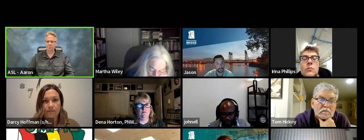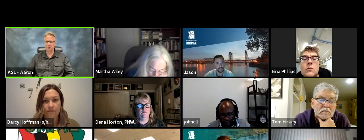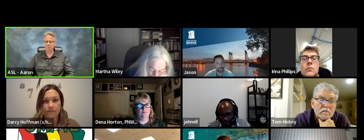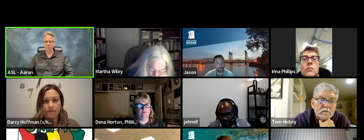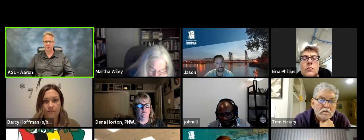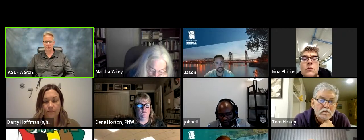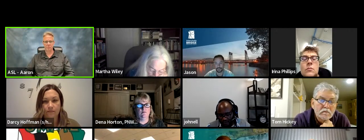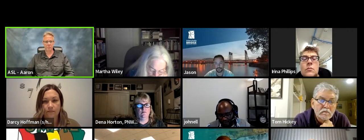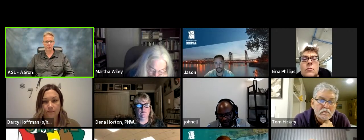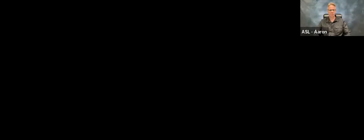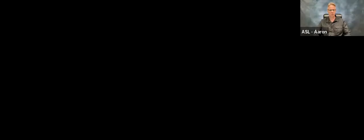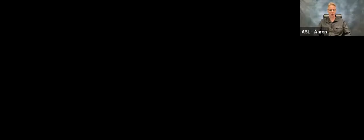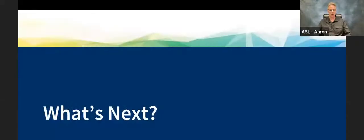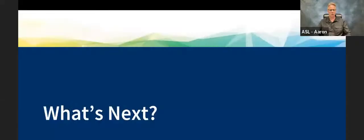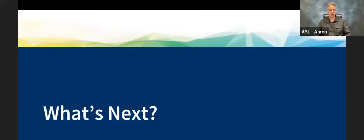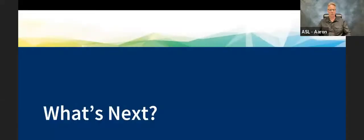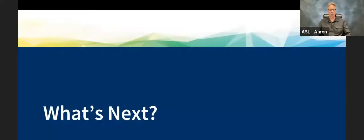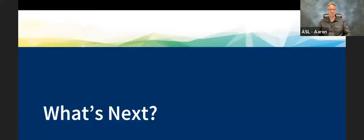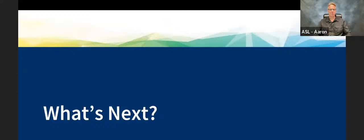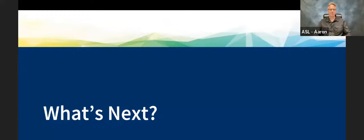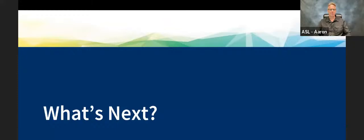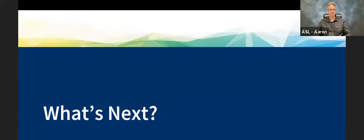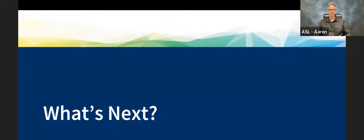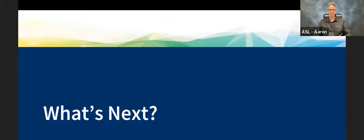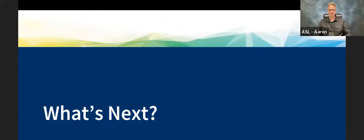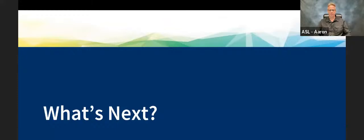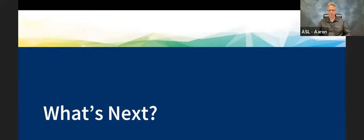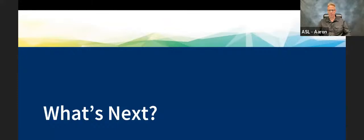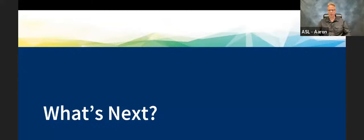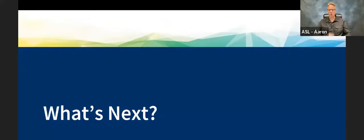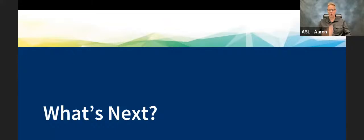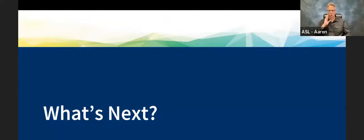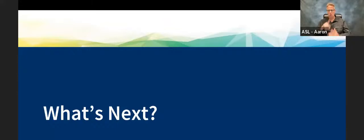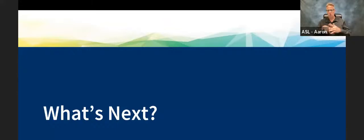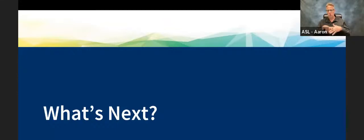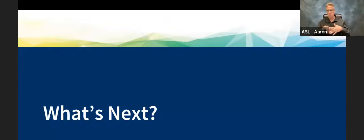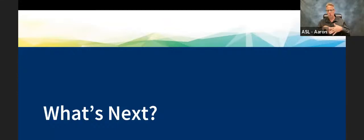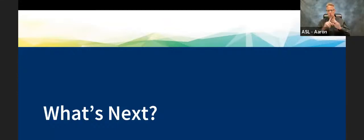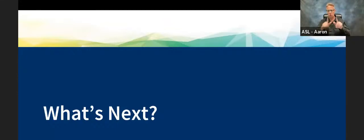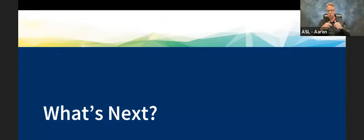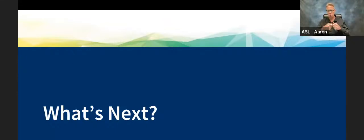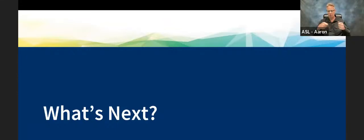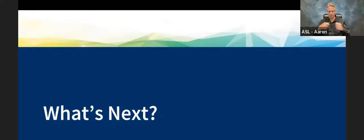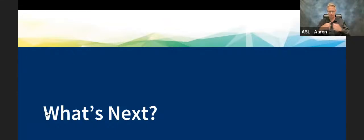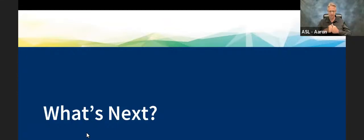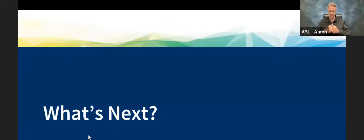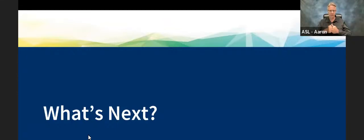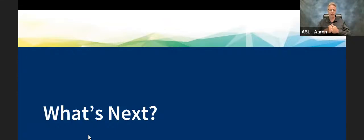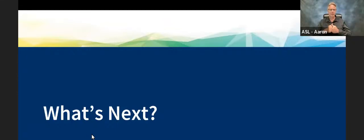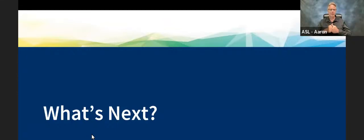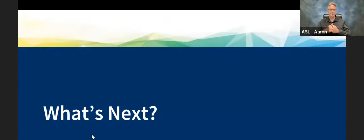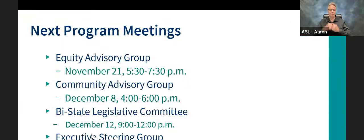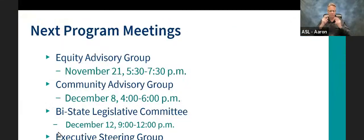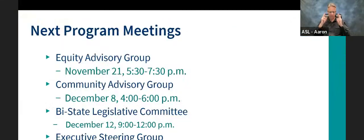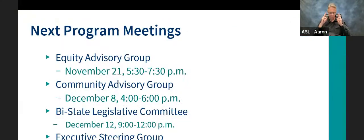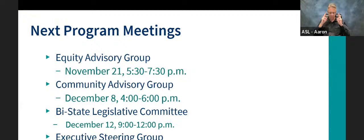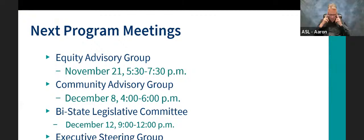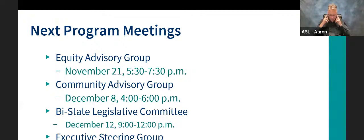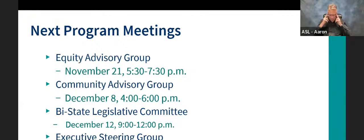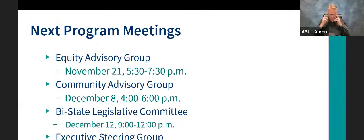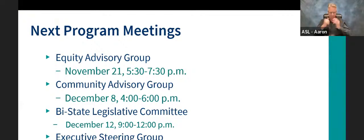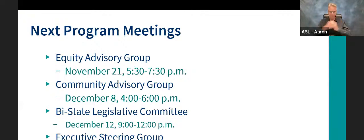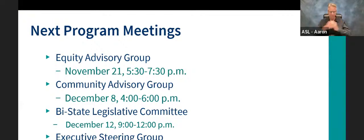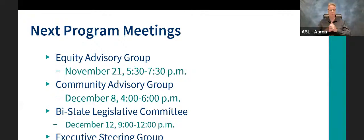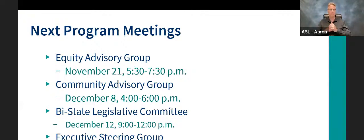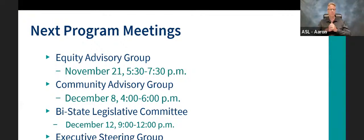we can get the next slides up, we'll start to wrap up here. Next slide, please. Just a foreshadow of